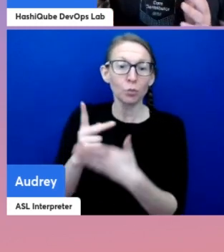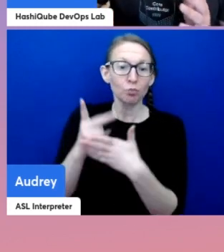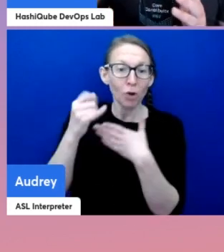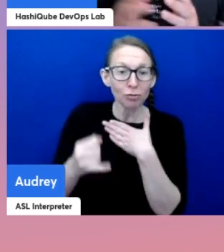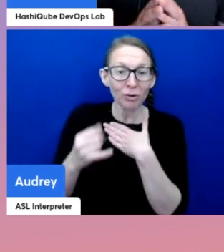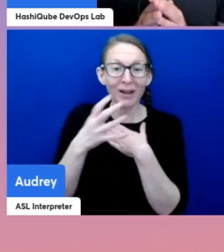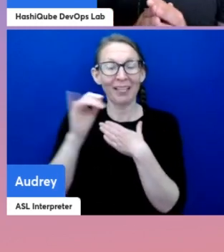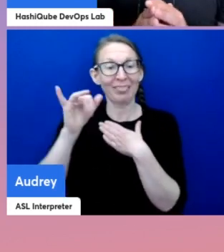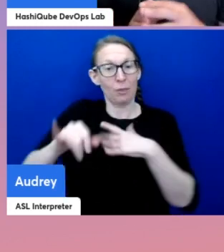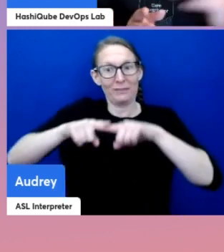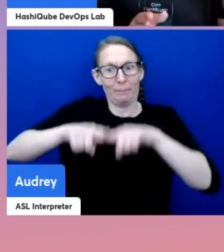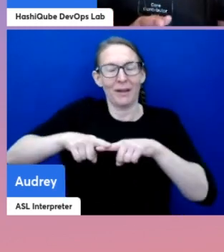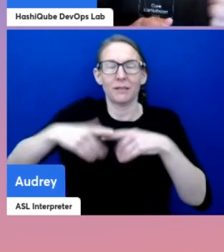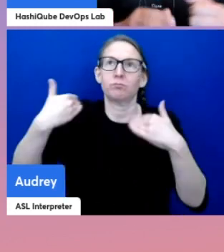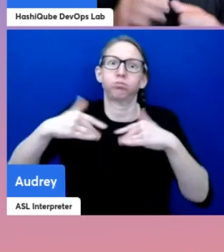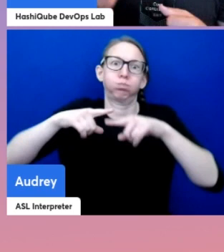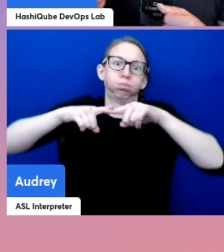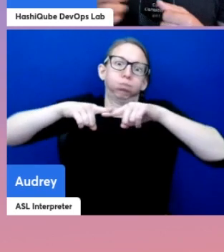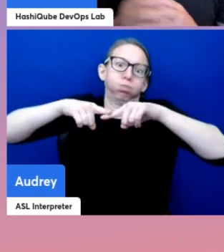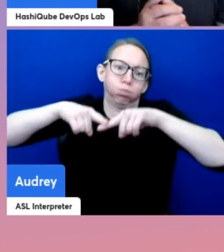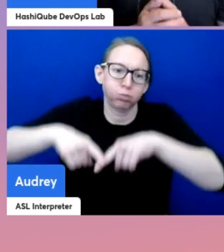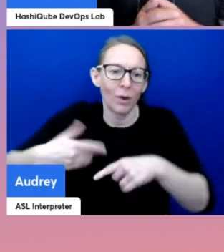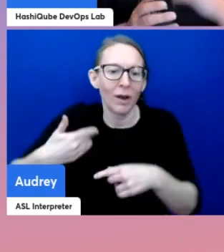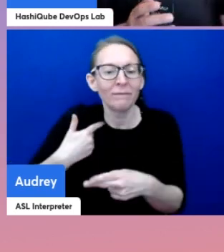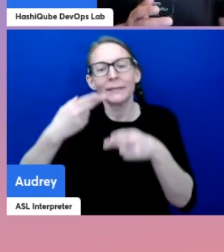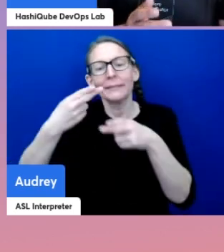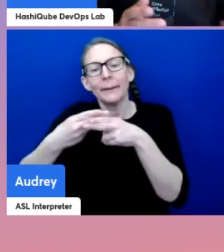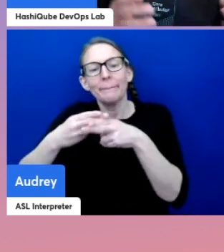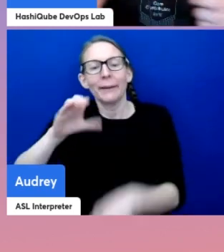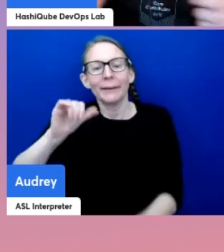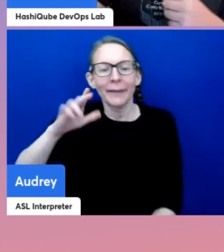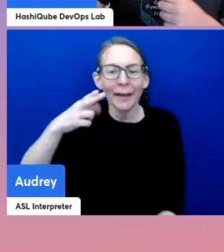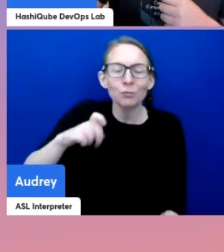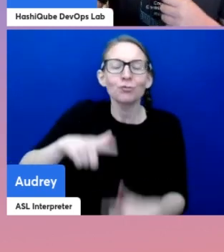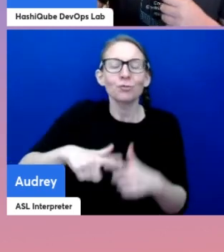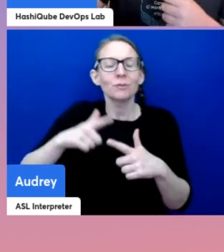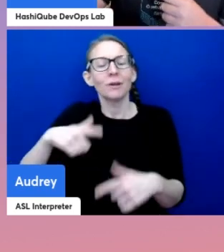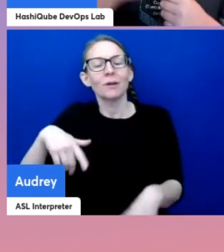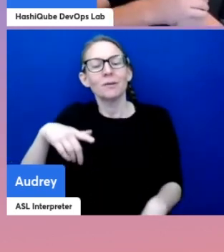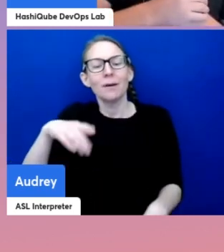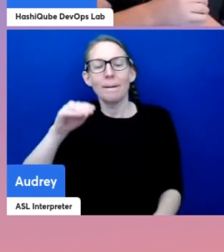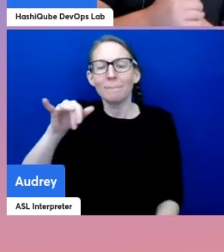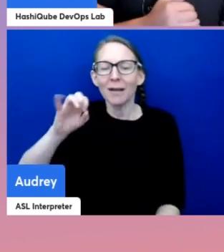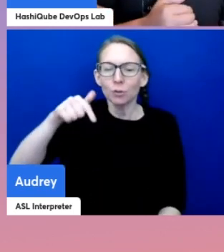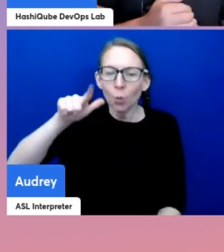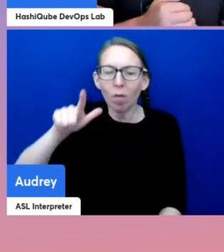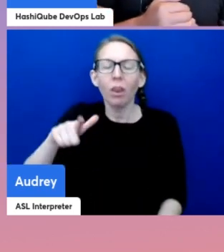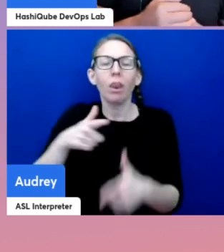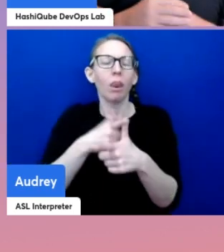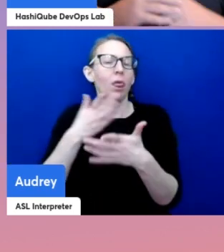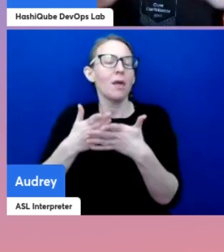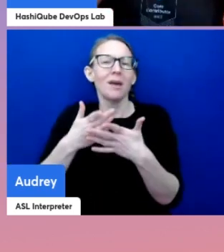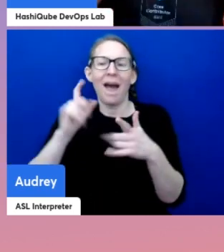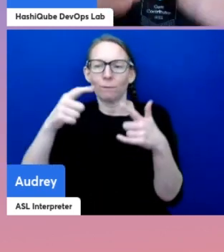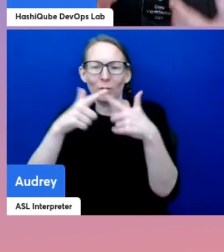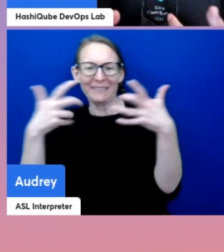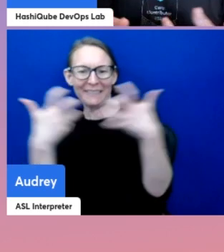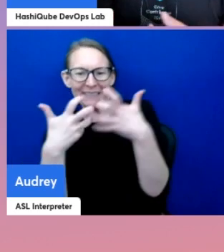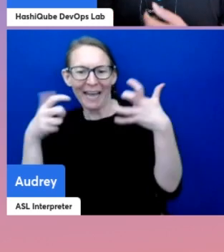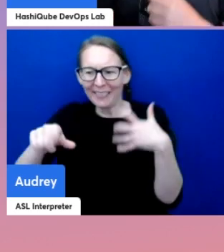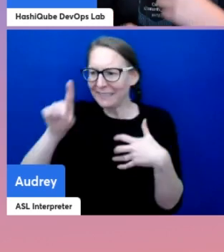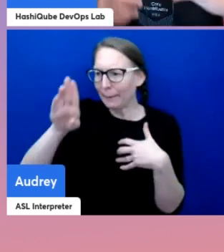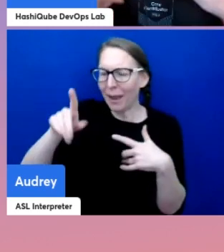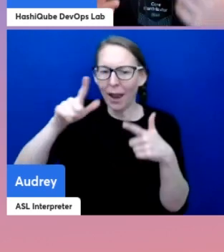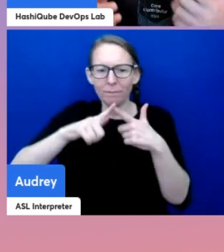mile long. You know, you talk about Memcache, Redis, MySQL, syncing this database down, setting up your